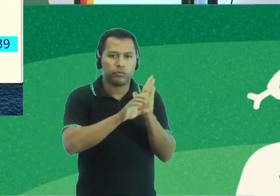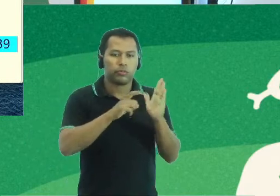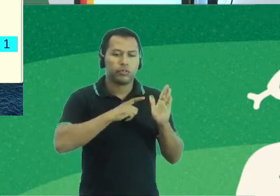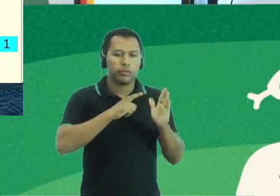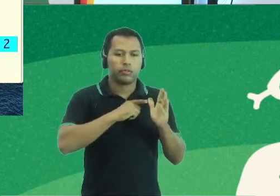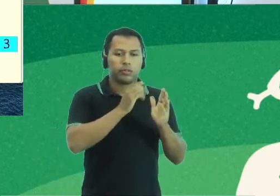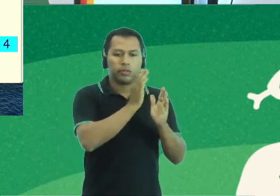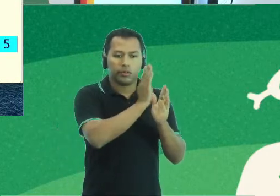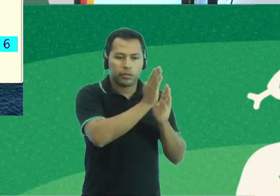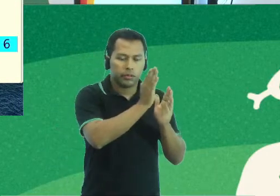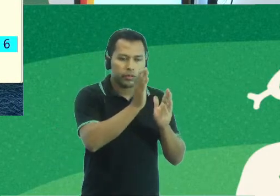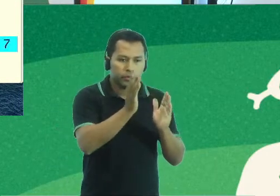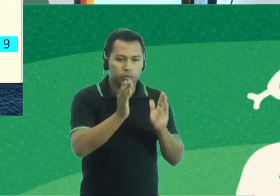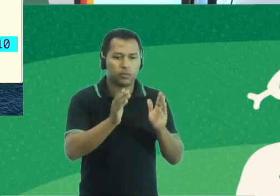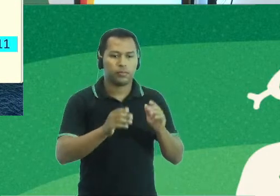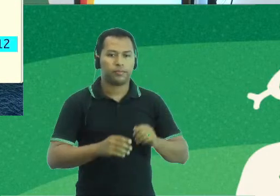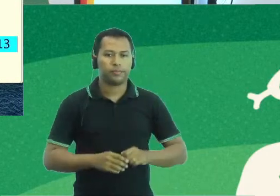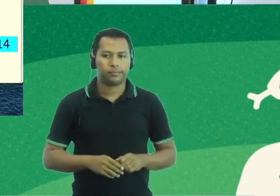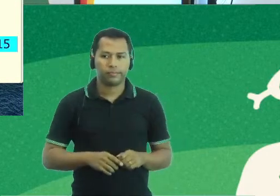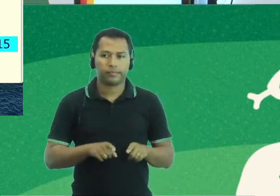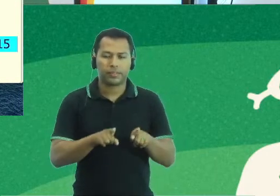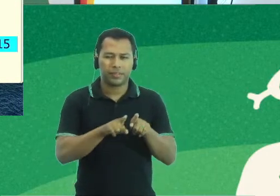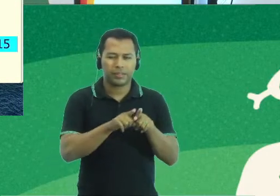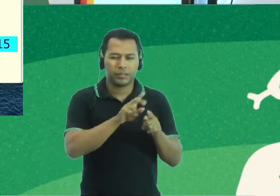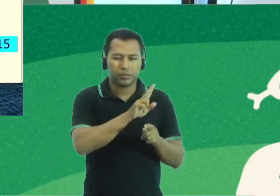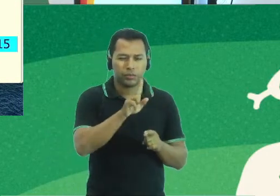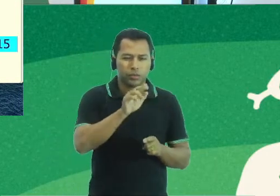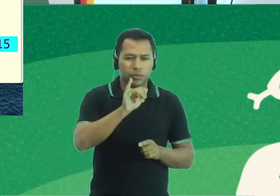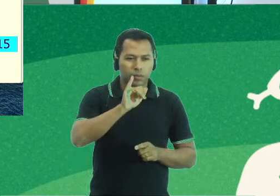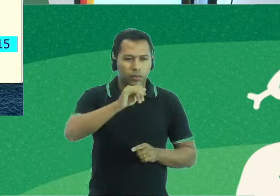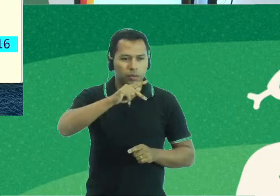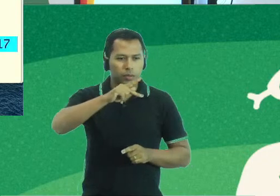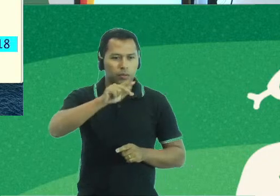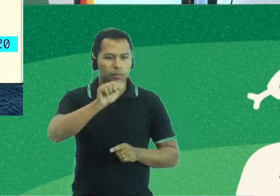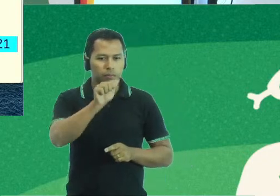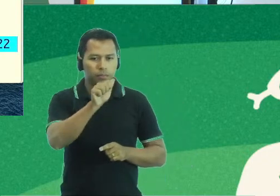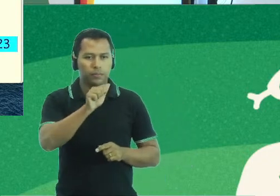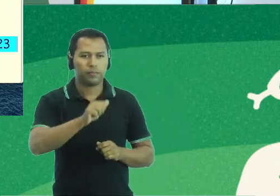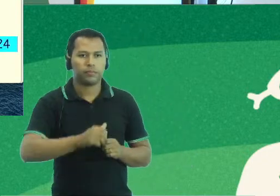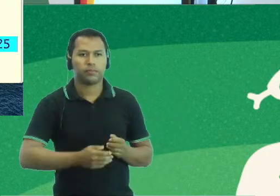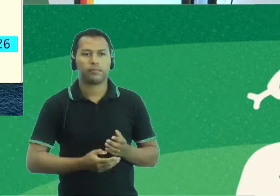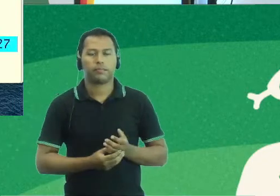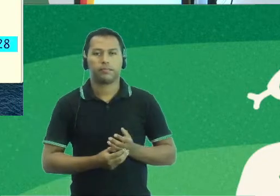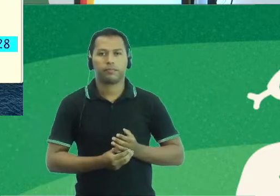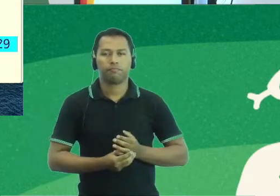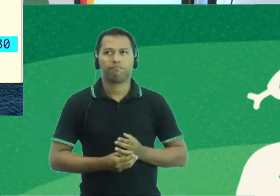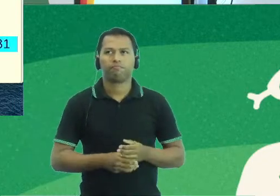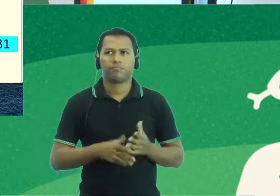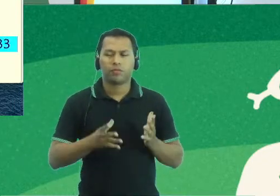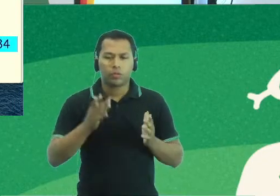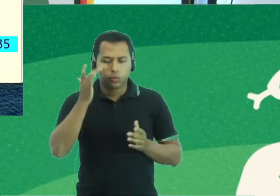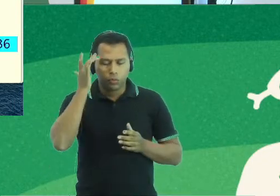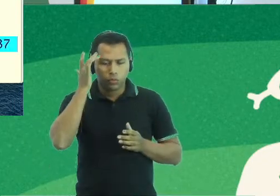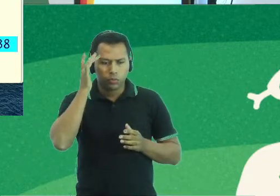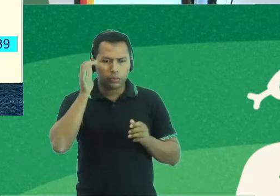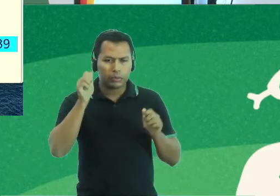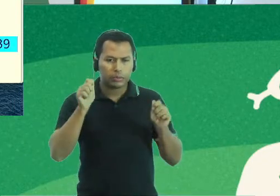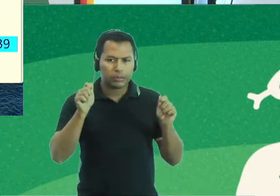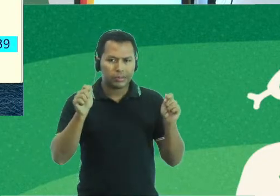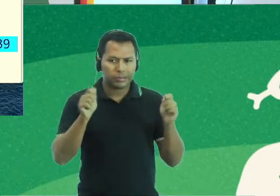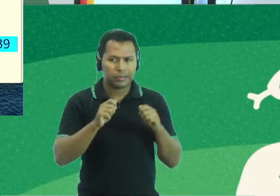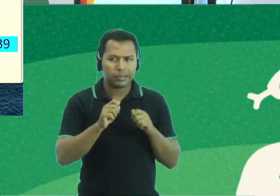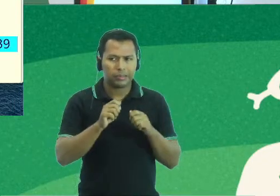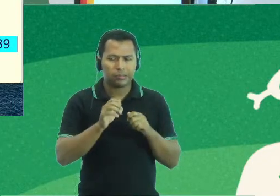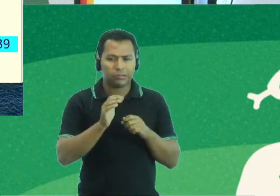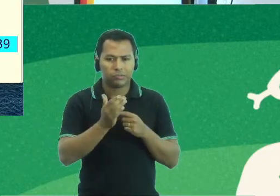library. And I think this one's in helpers.mail. I'm going to import the mail object